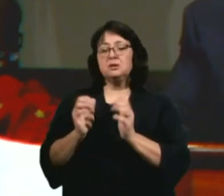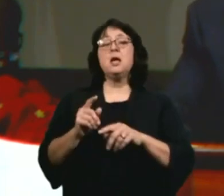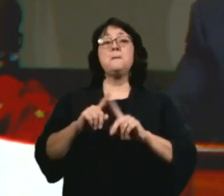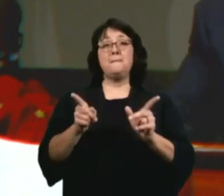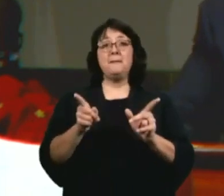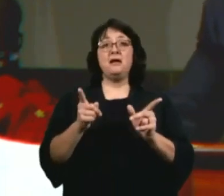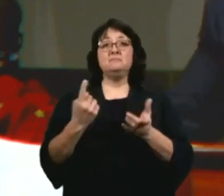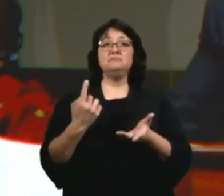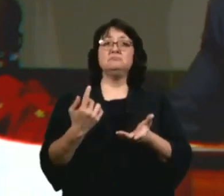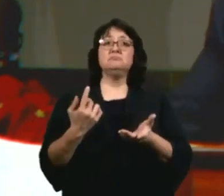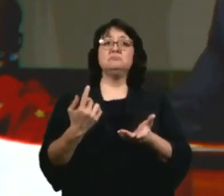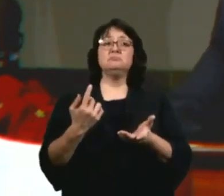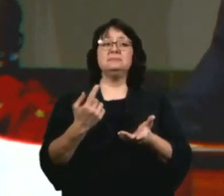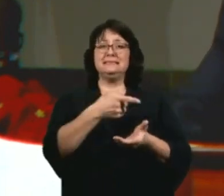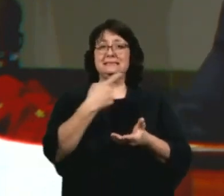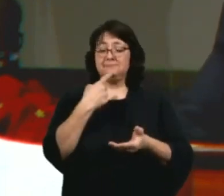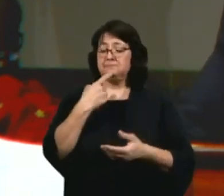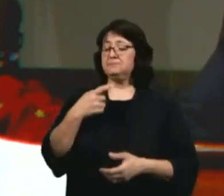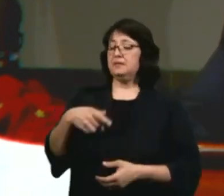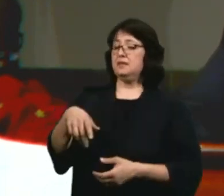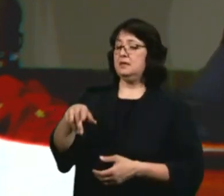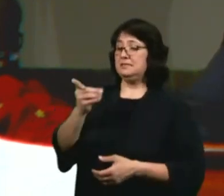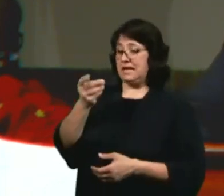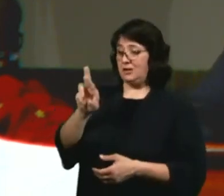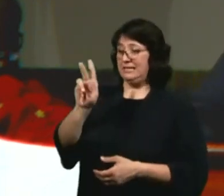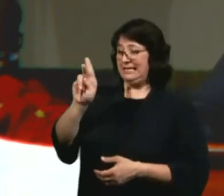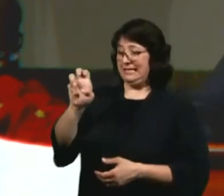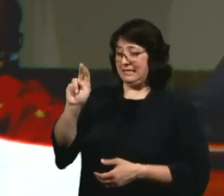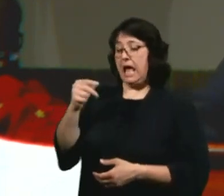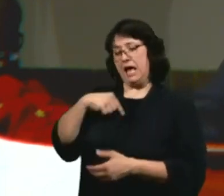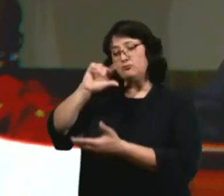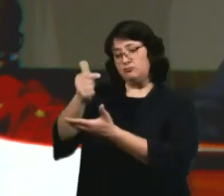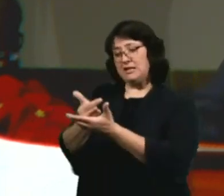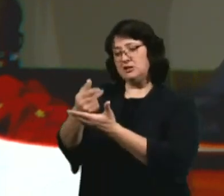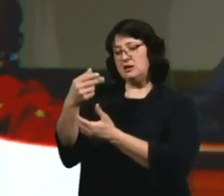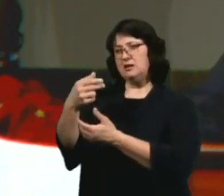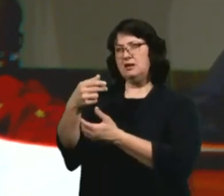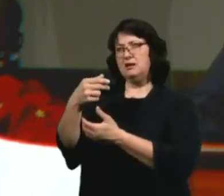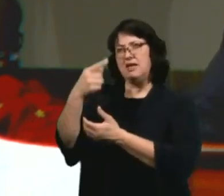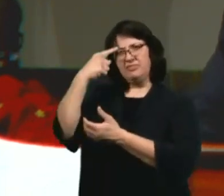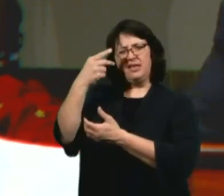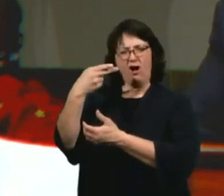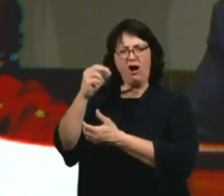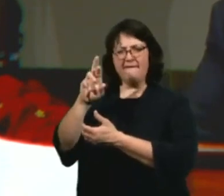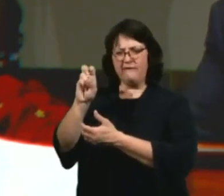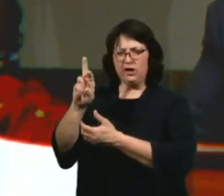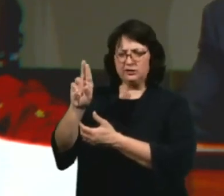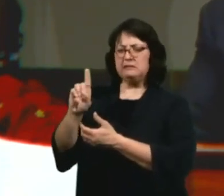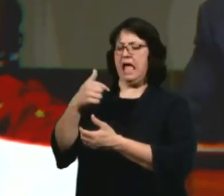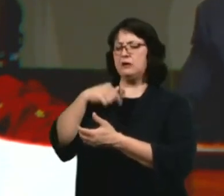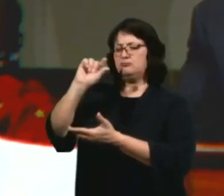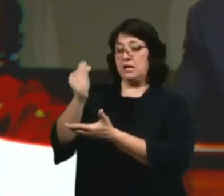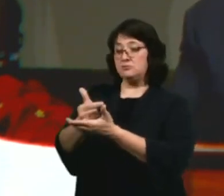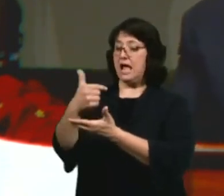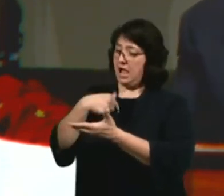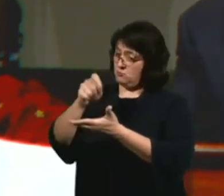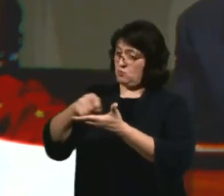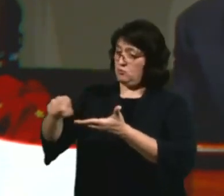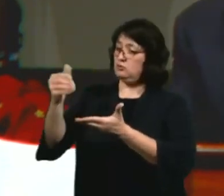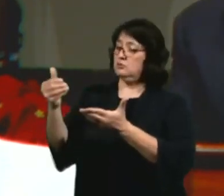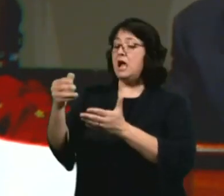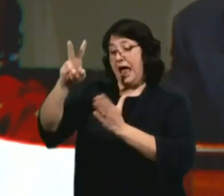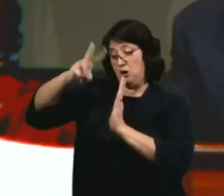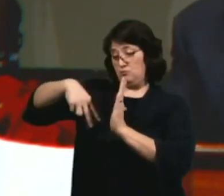"You know, Dr. King, I'm a graduate of Yale or Harvard. I really forget which one." He said, "I'm a graduate, and so I have read the New Testament